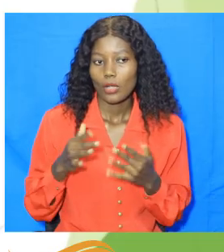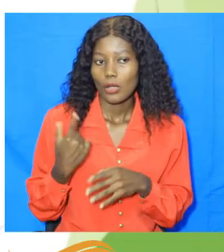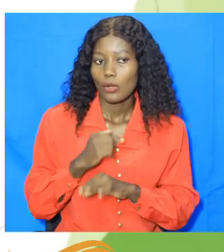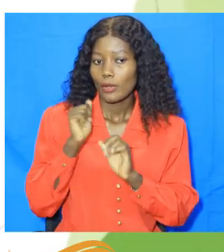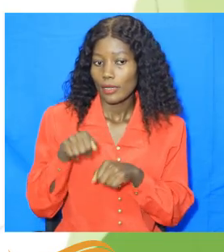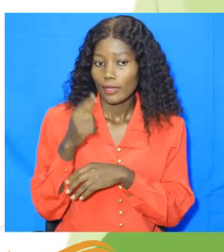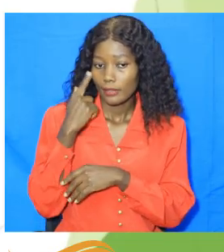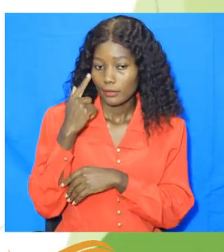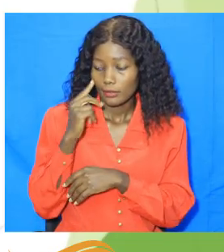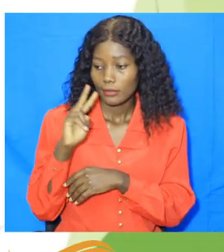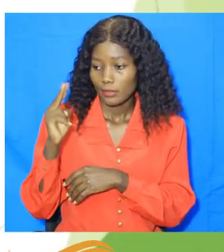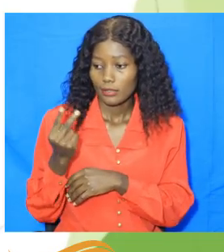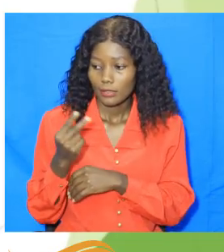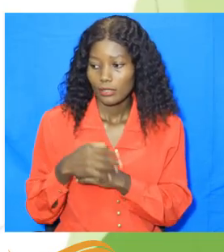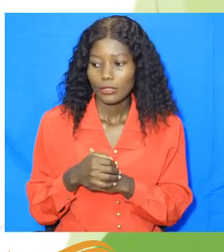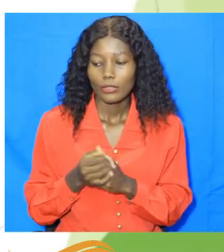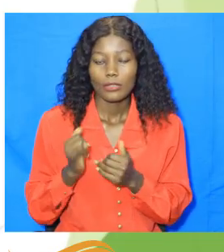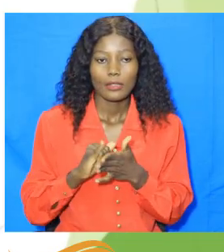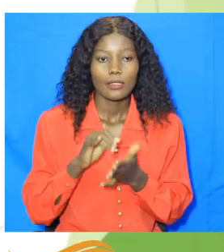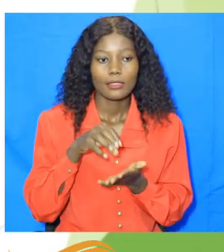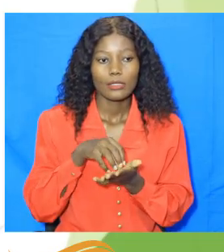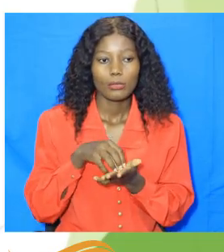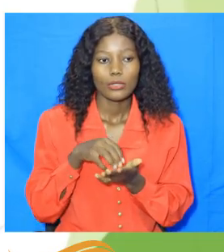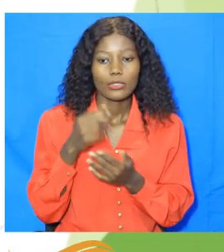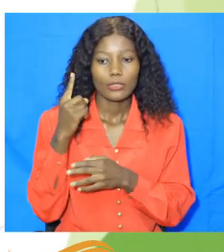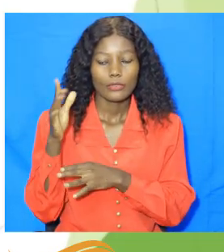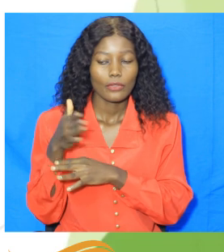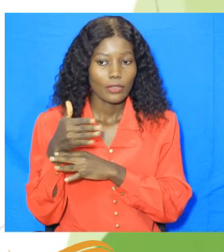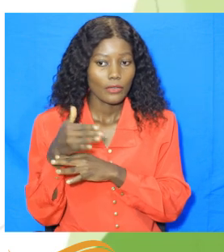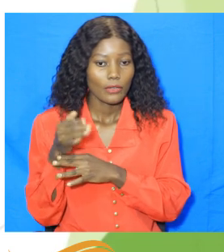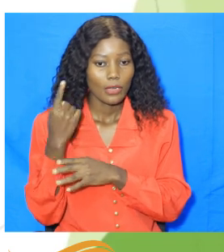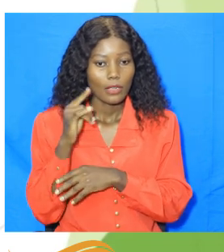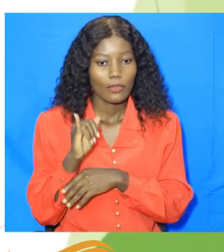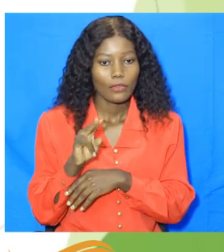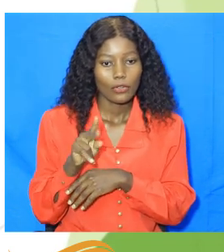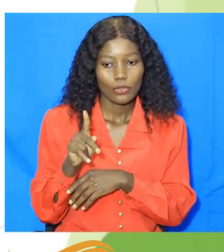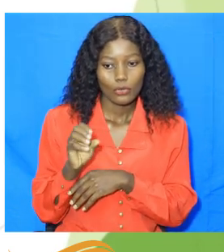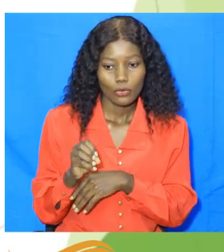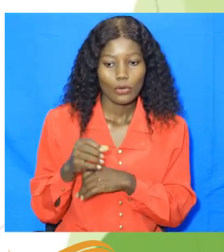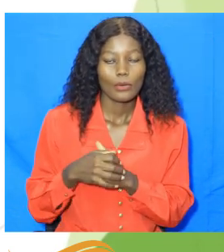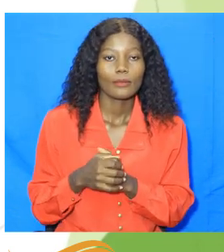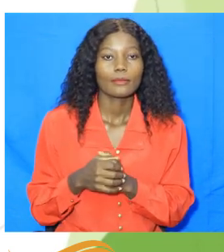picture, that is the position of the flags for Yuko.